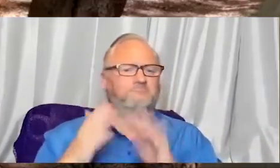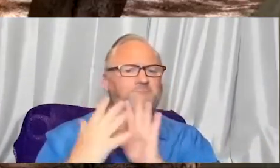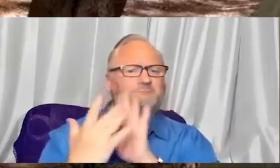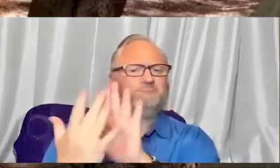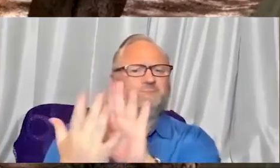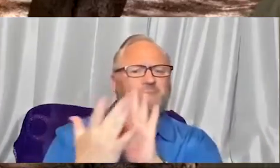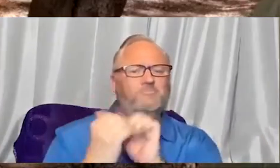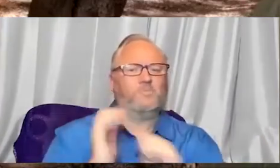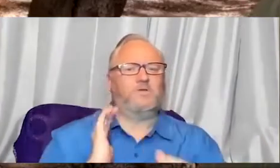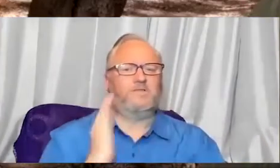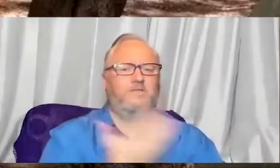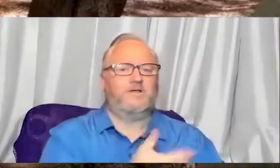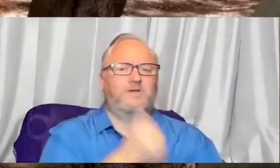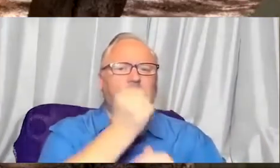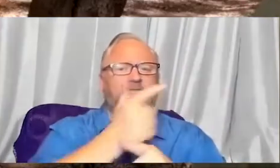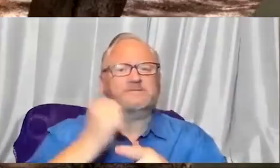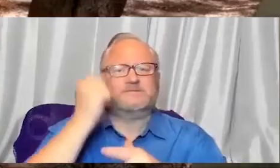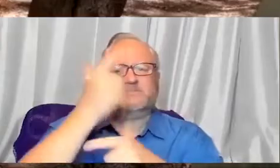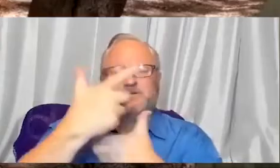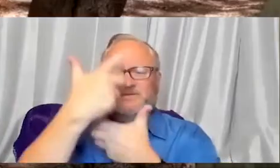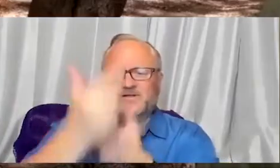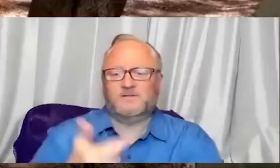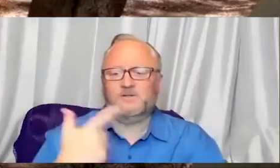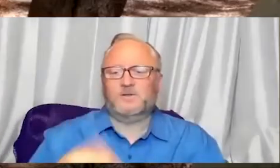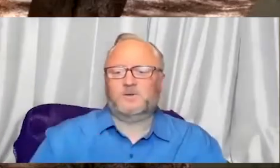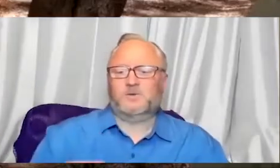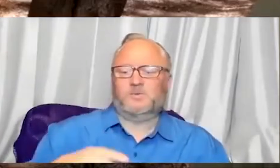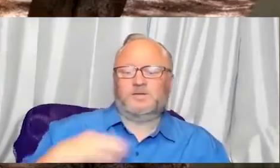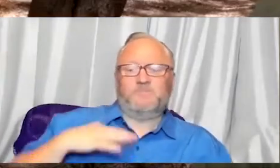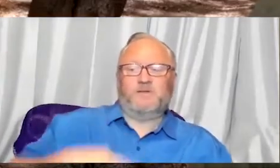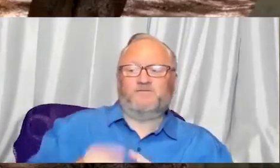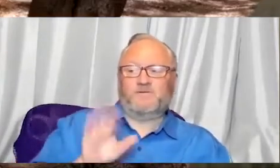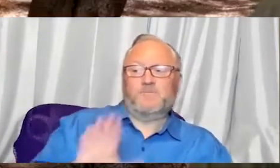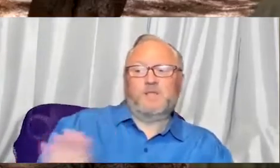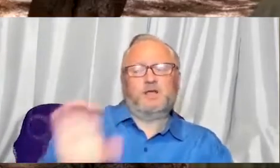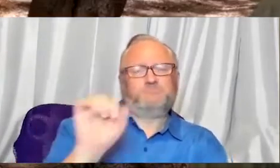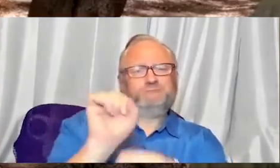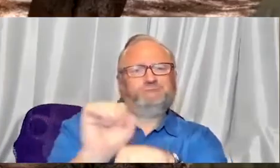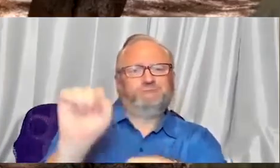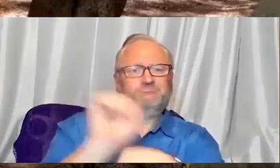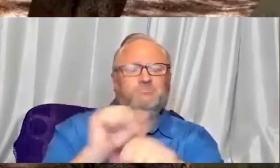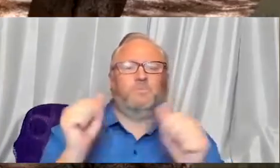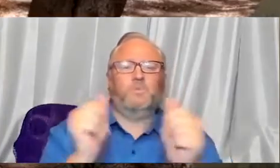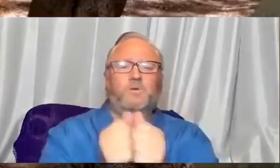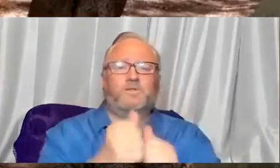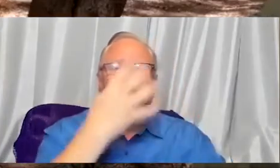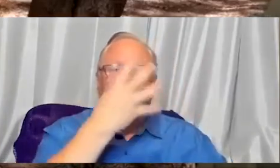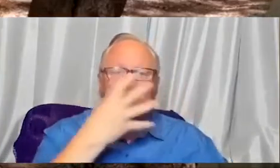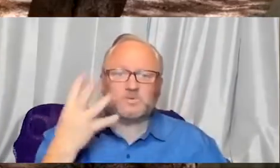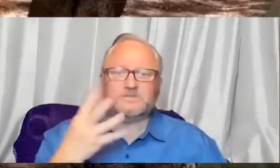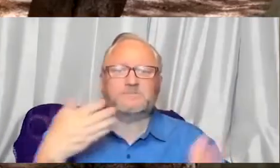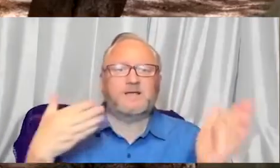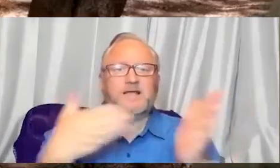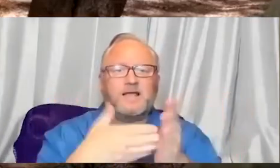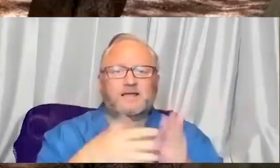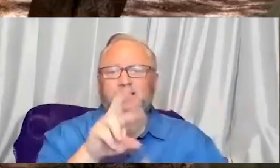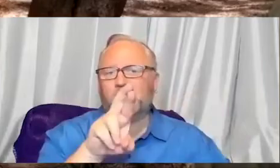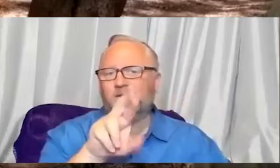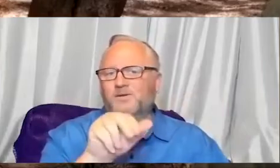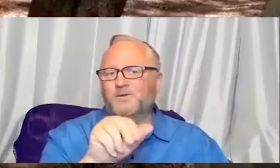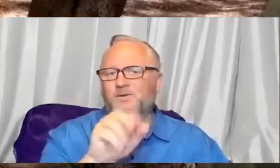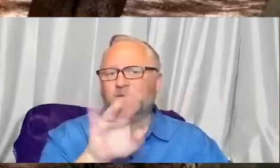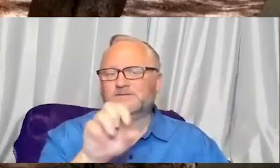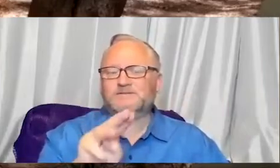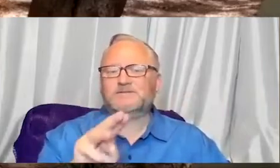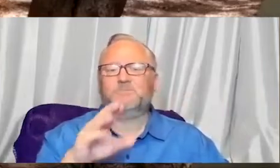siblings' faith, and we gain from their hard work with immigration, anti-racism, social justice, economic